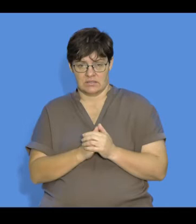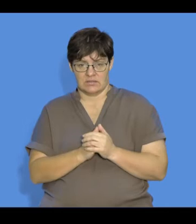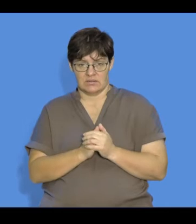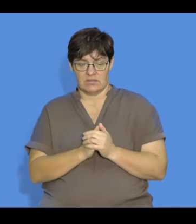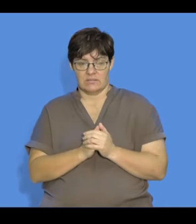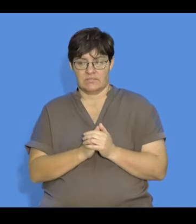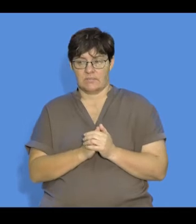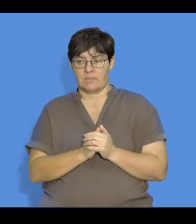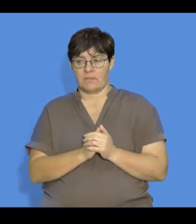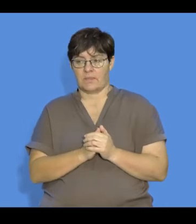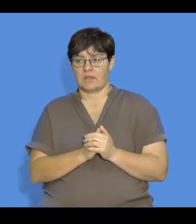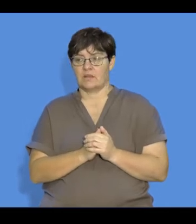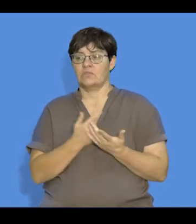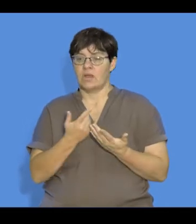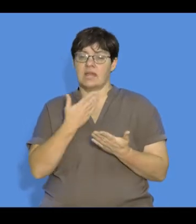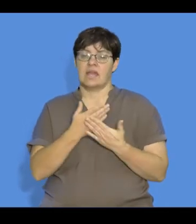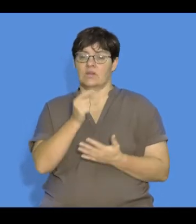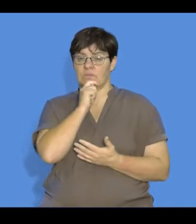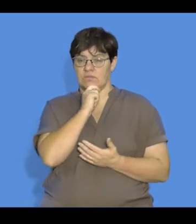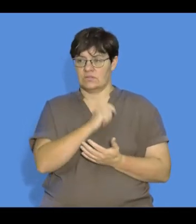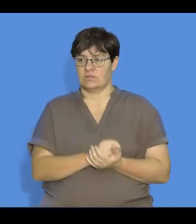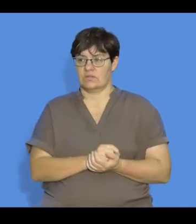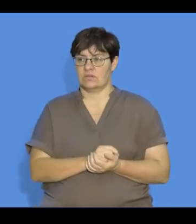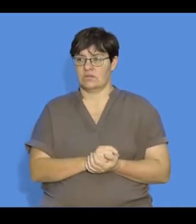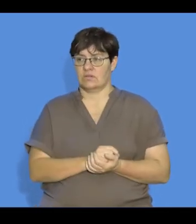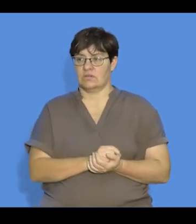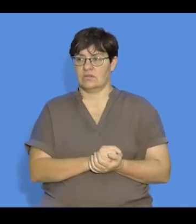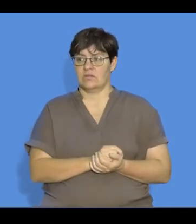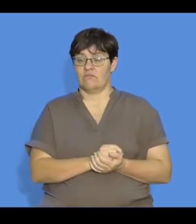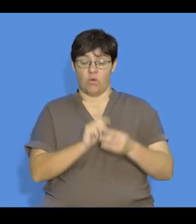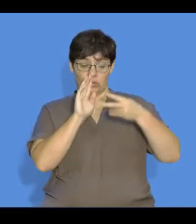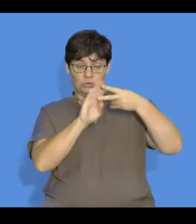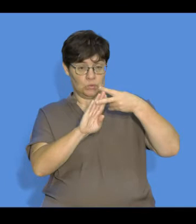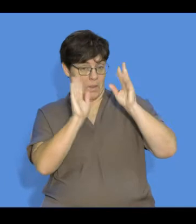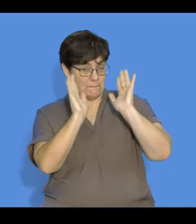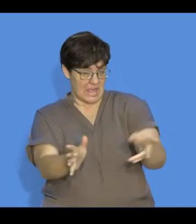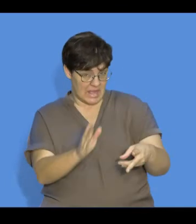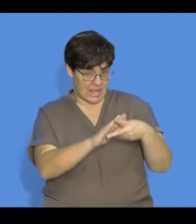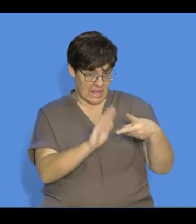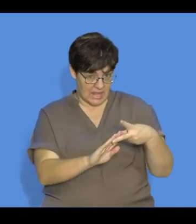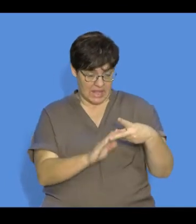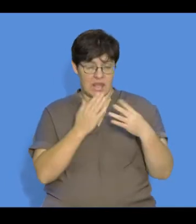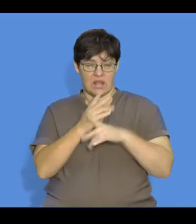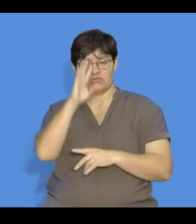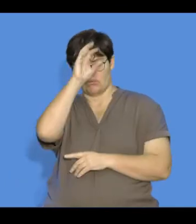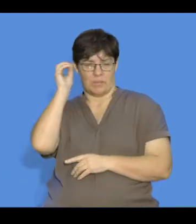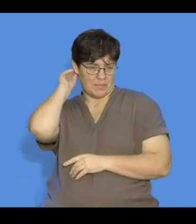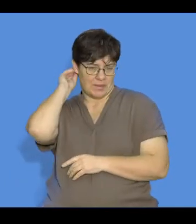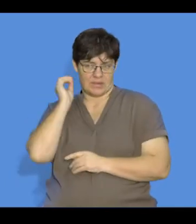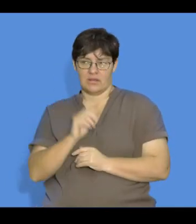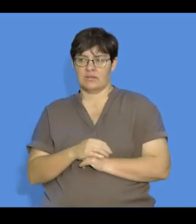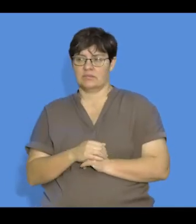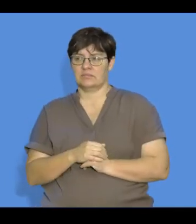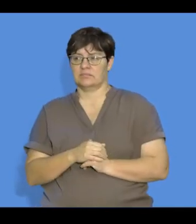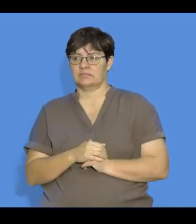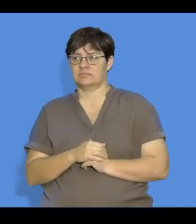in parallel to each other, we are able to use for only 2 resistors. Okay, this is just a